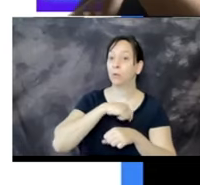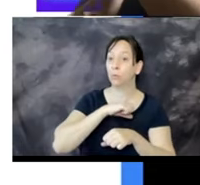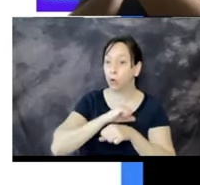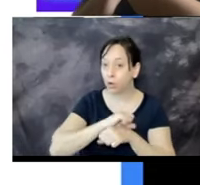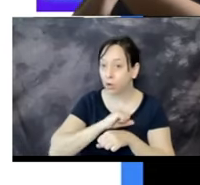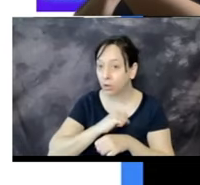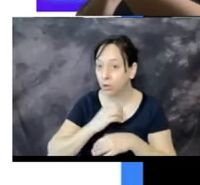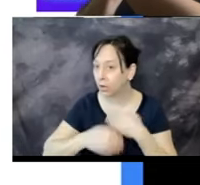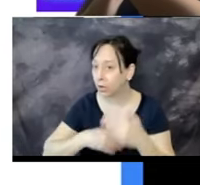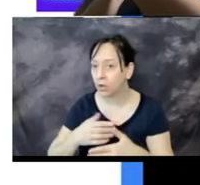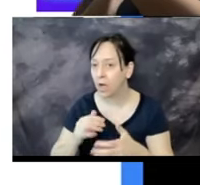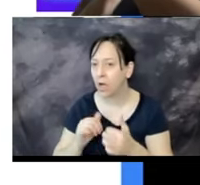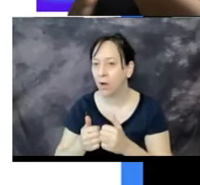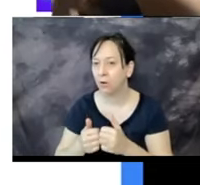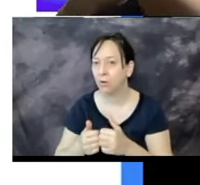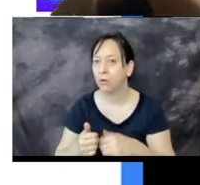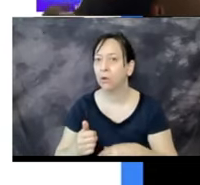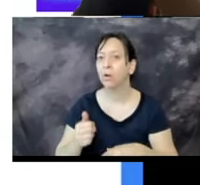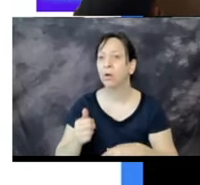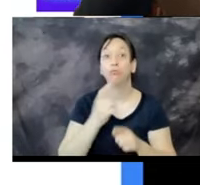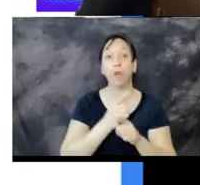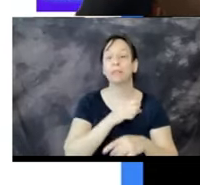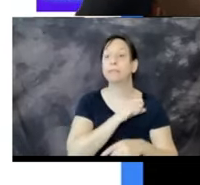Yeah, so staff turnover could be a challenge.